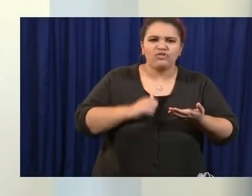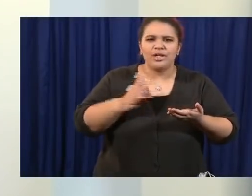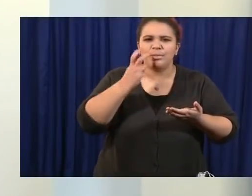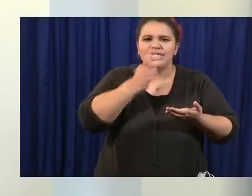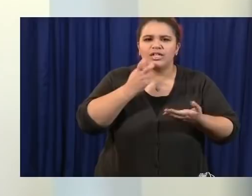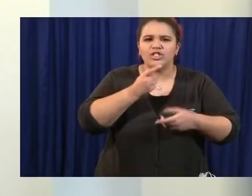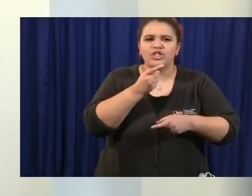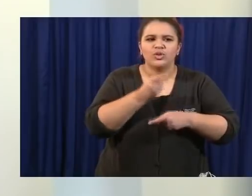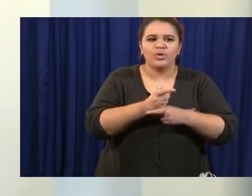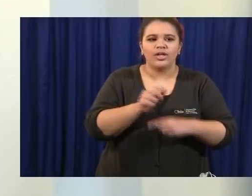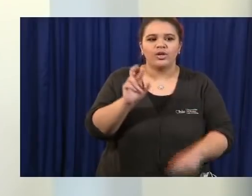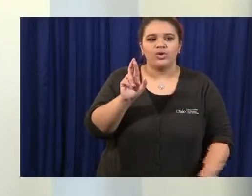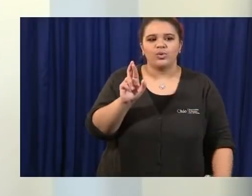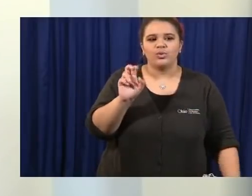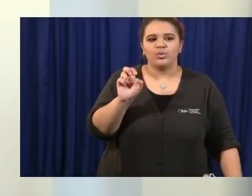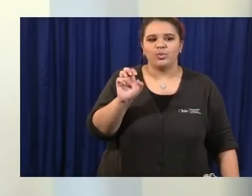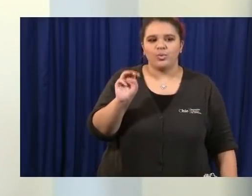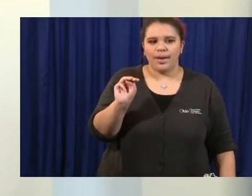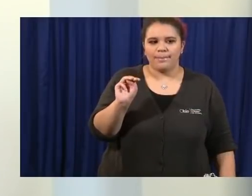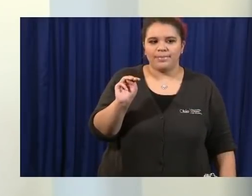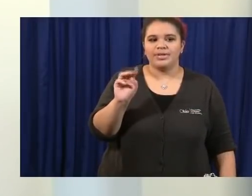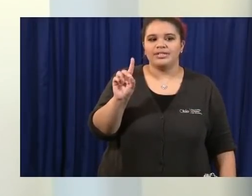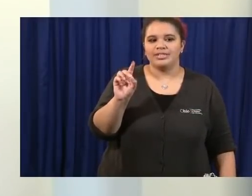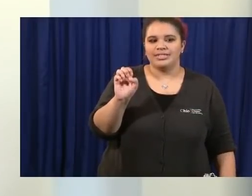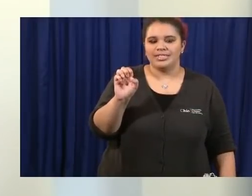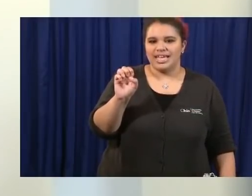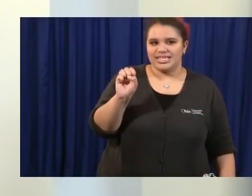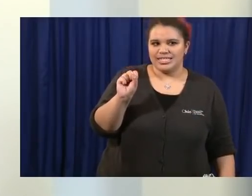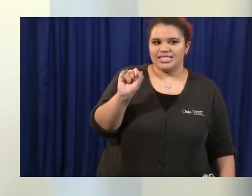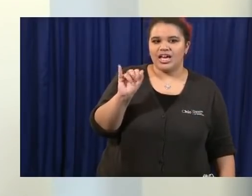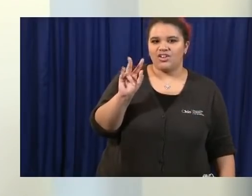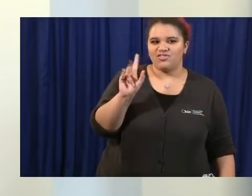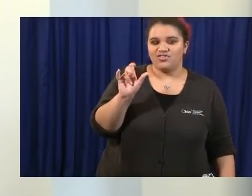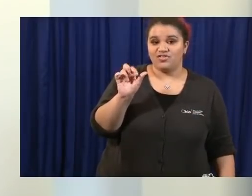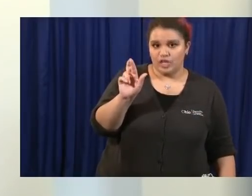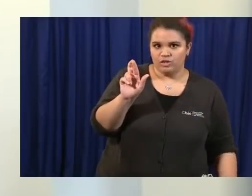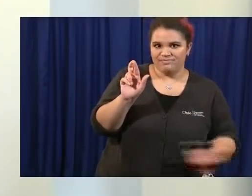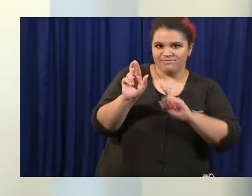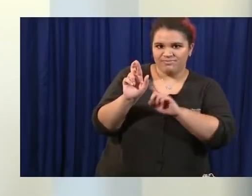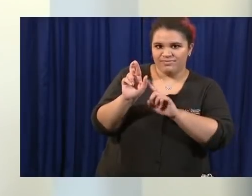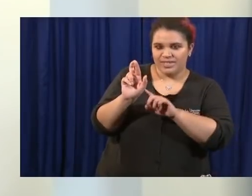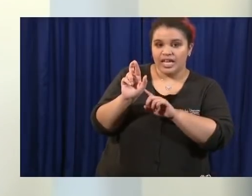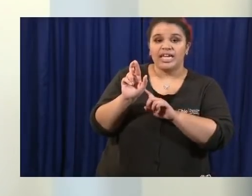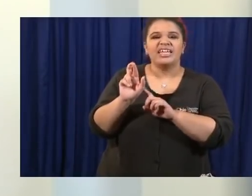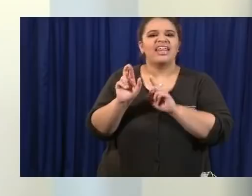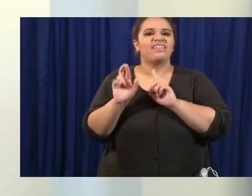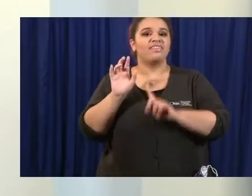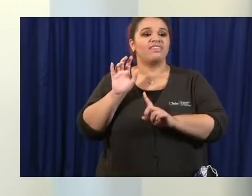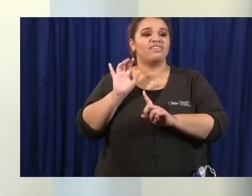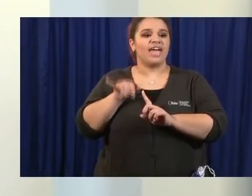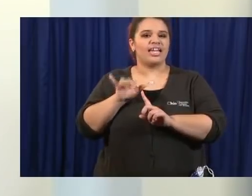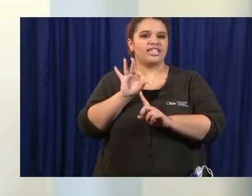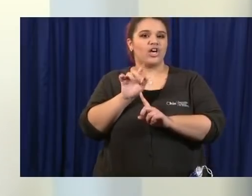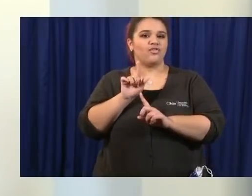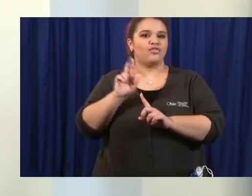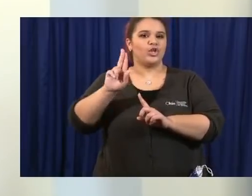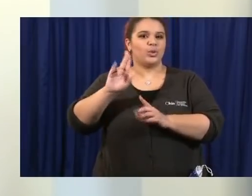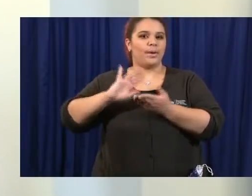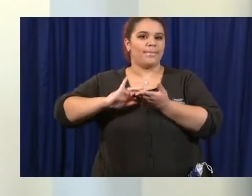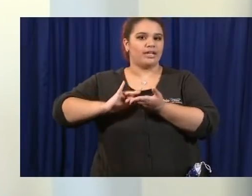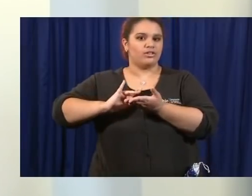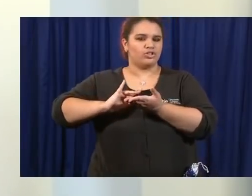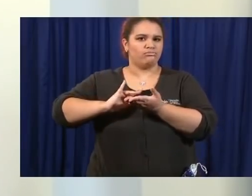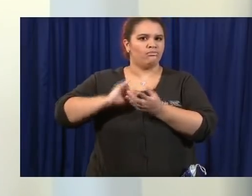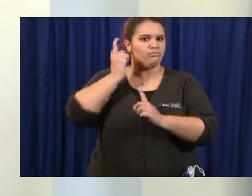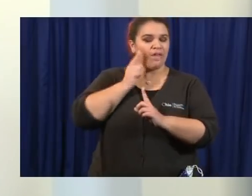this, remdesivir, the flu vaccine, or the flu medication, is this available